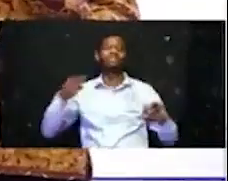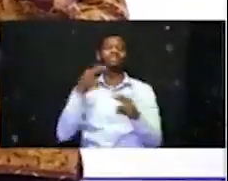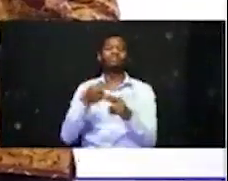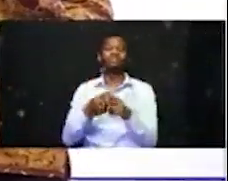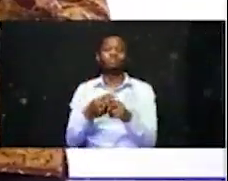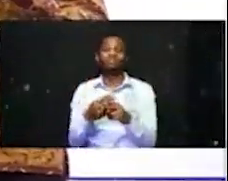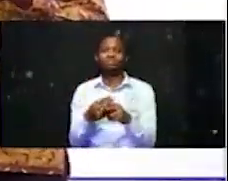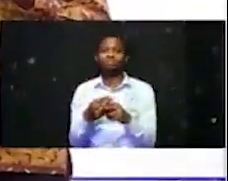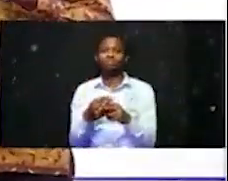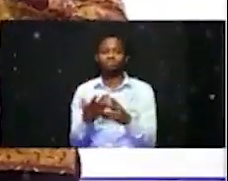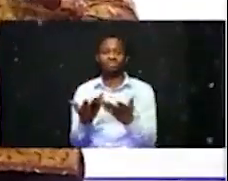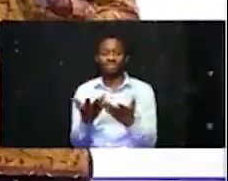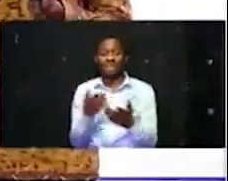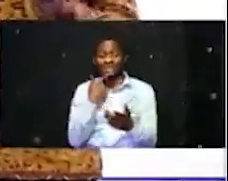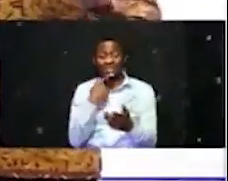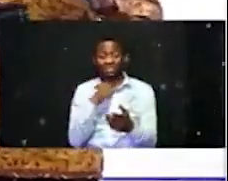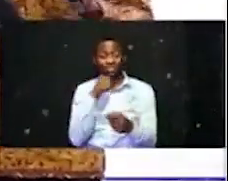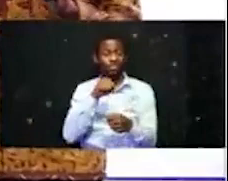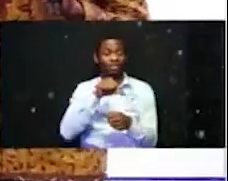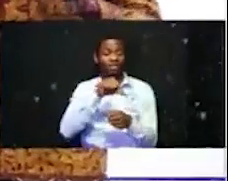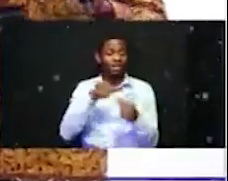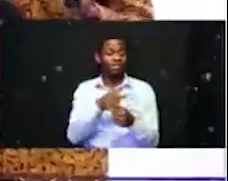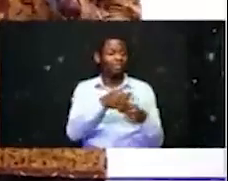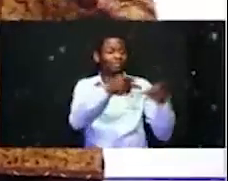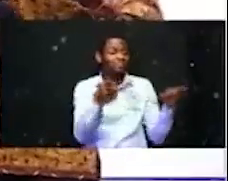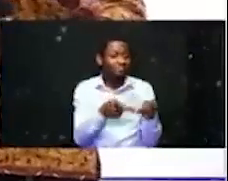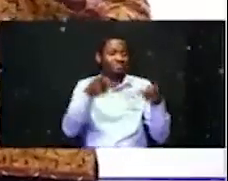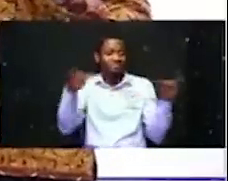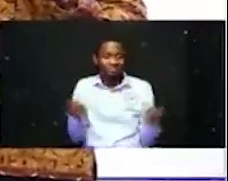said we have not discussed titles. It's